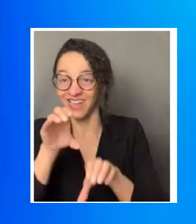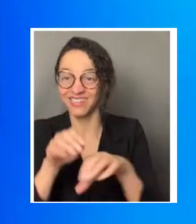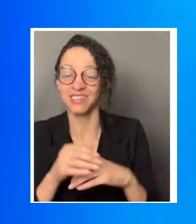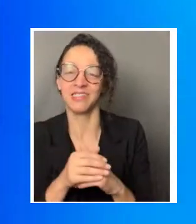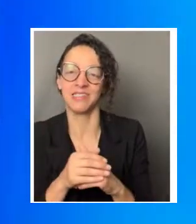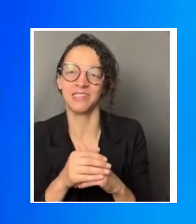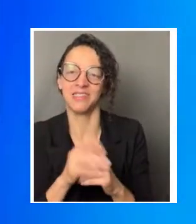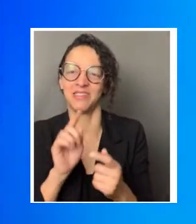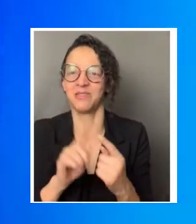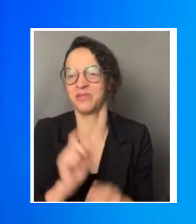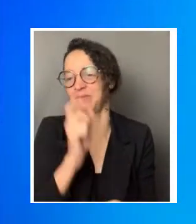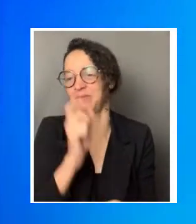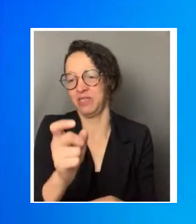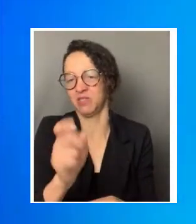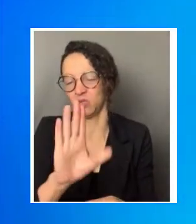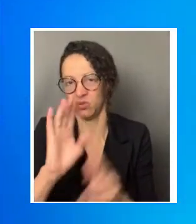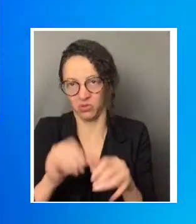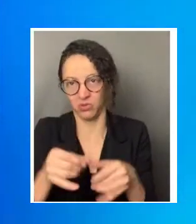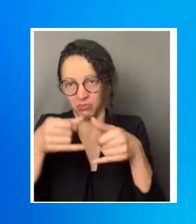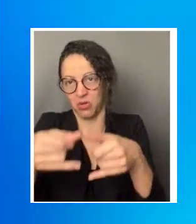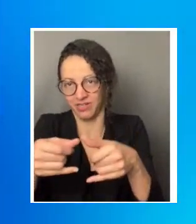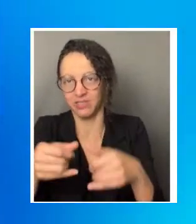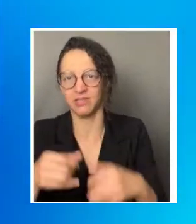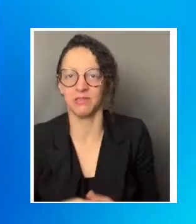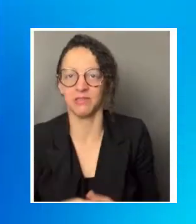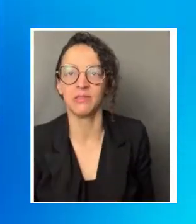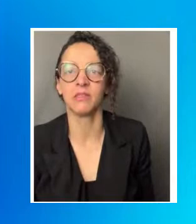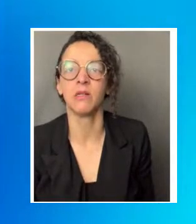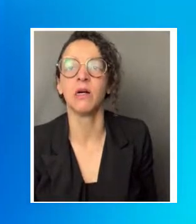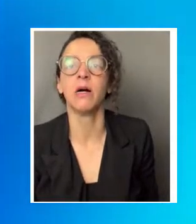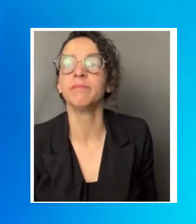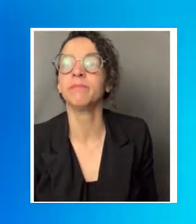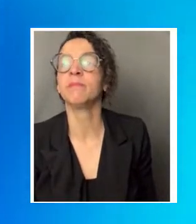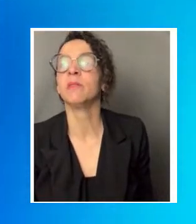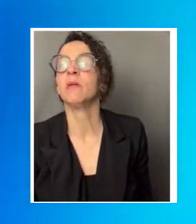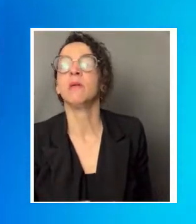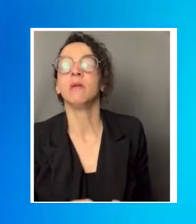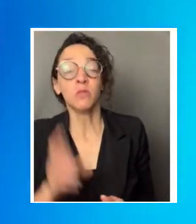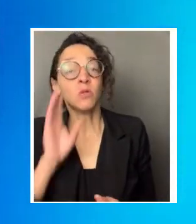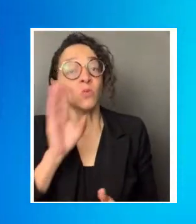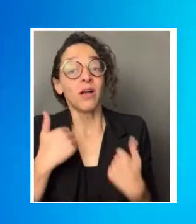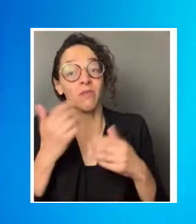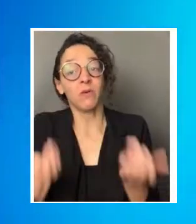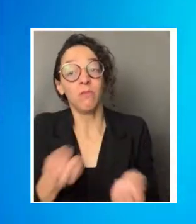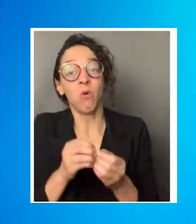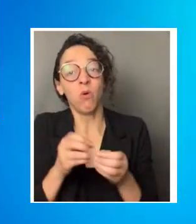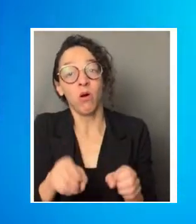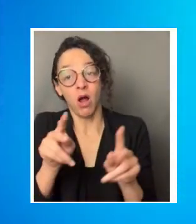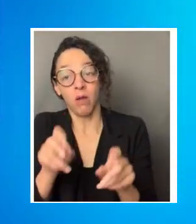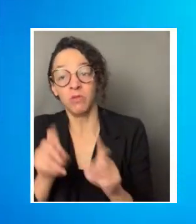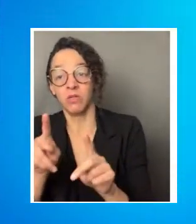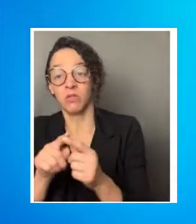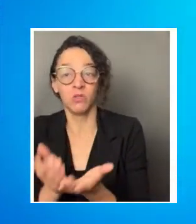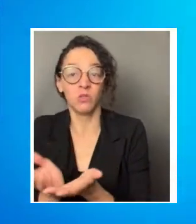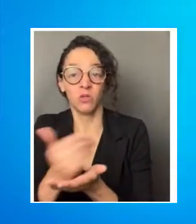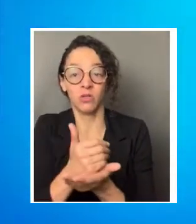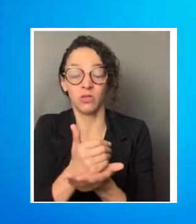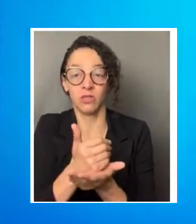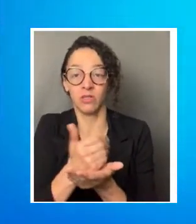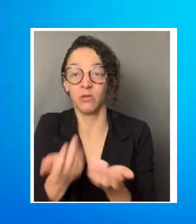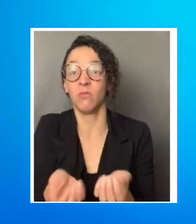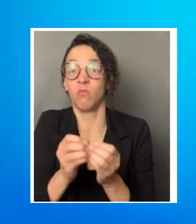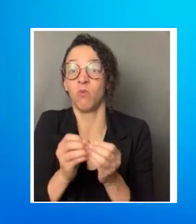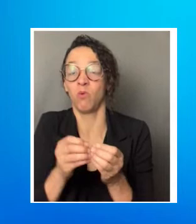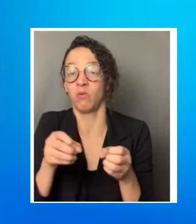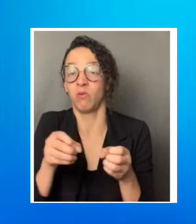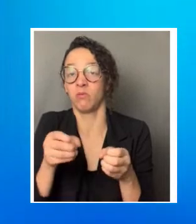administer your prize. Okay, so there will be more opportunities for you to earn additional chances to win in the